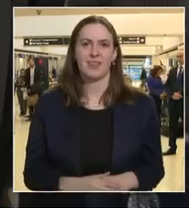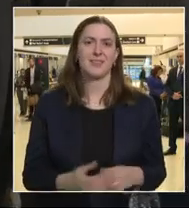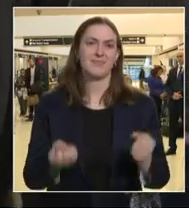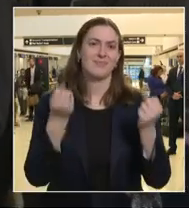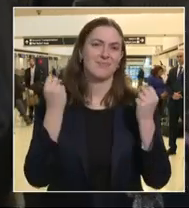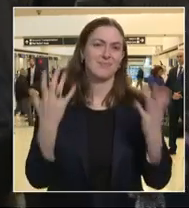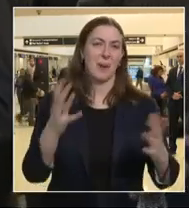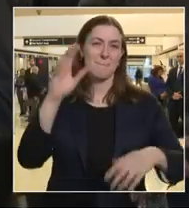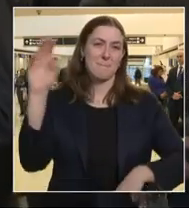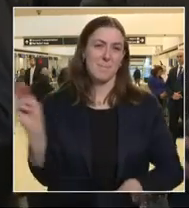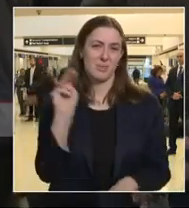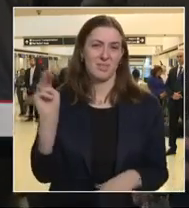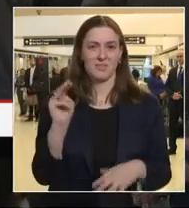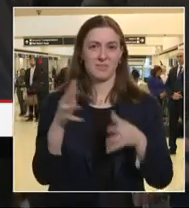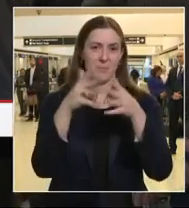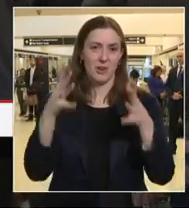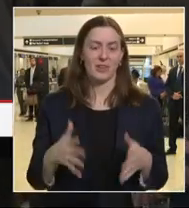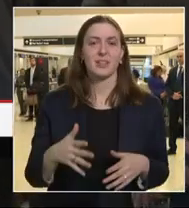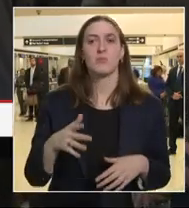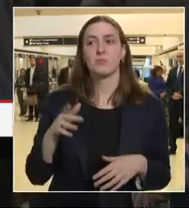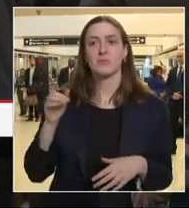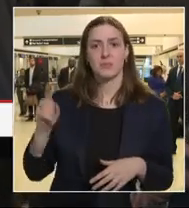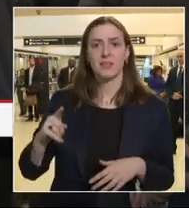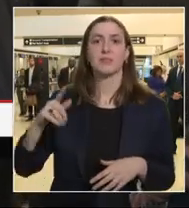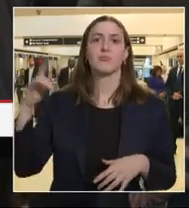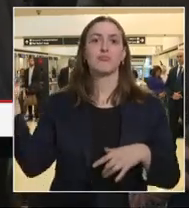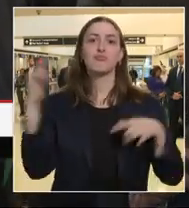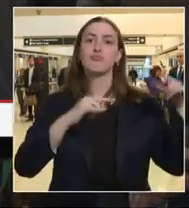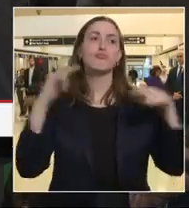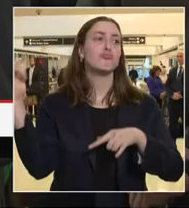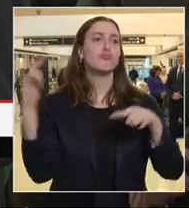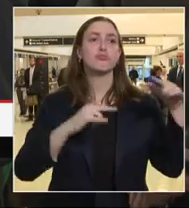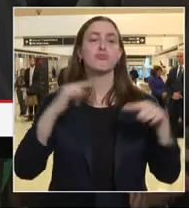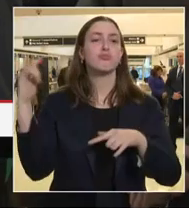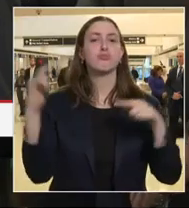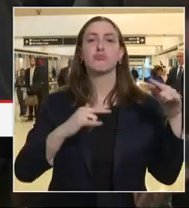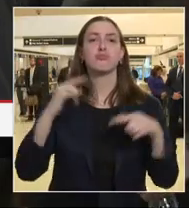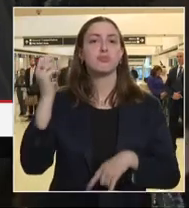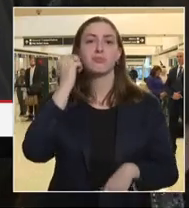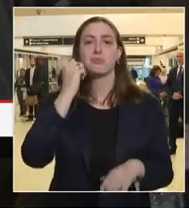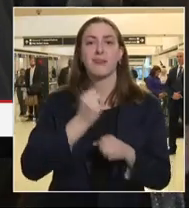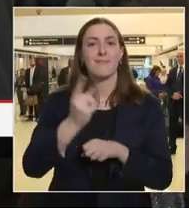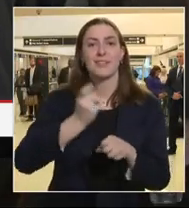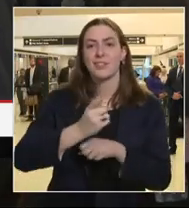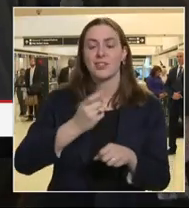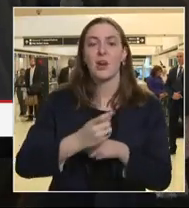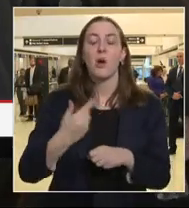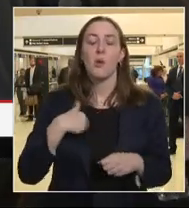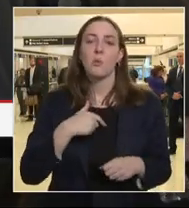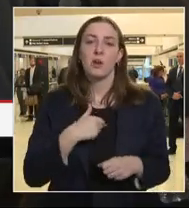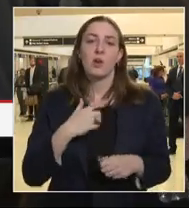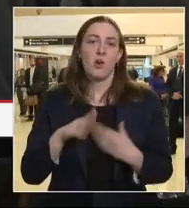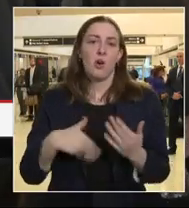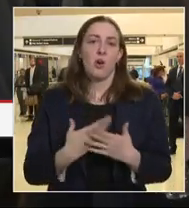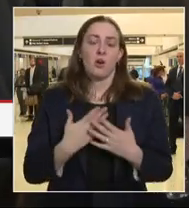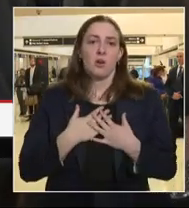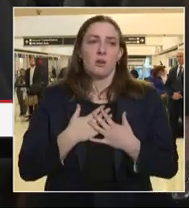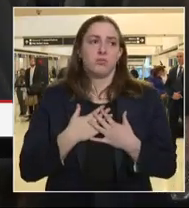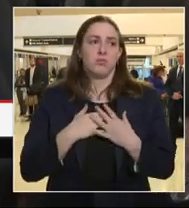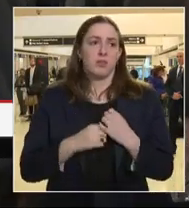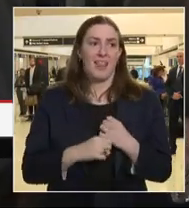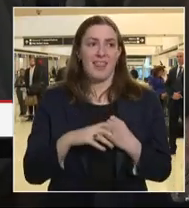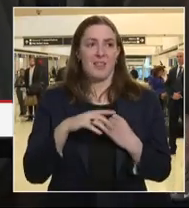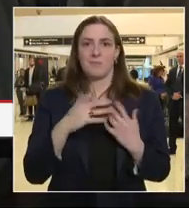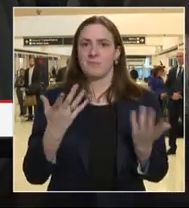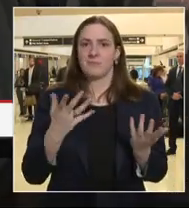year, we are all grieving, knowing that it could have been our loved ones, it could have been us. And our hearts go out to all